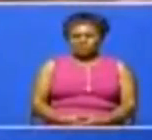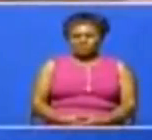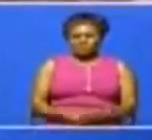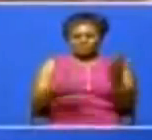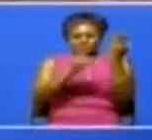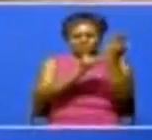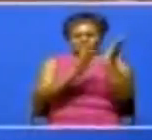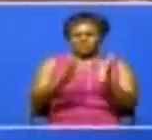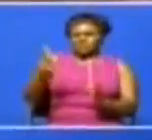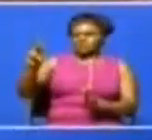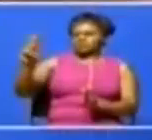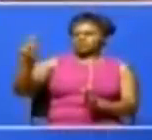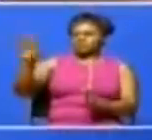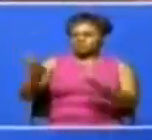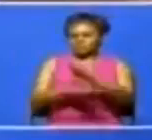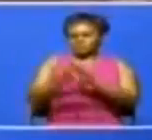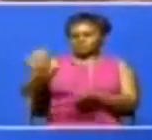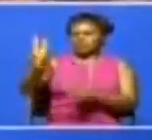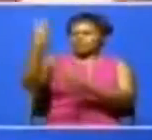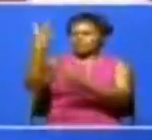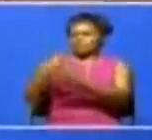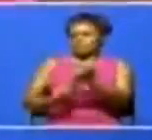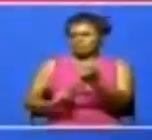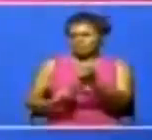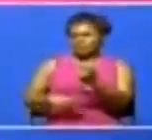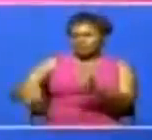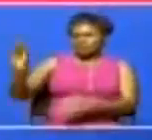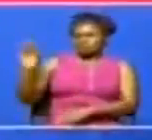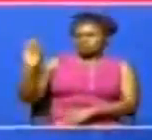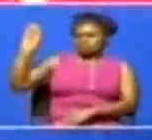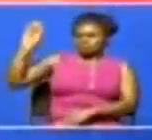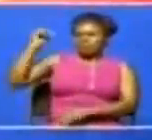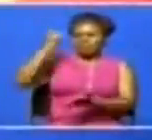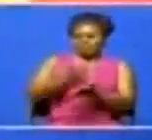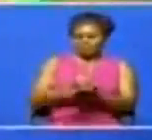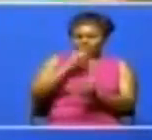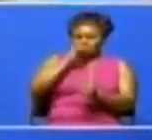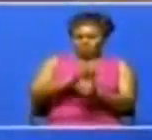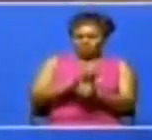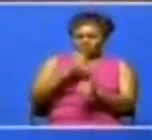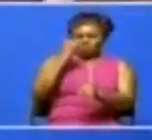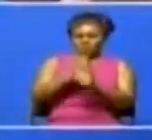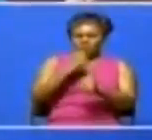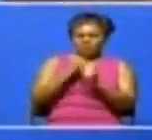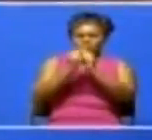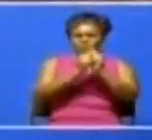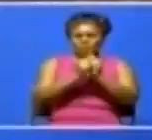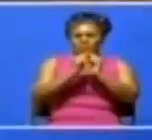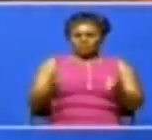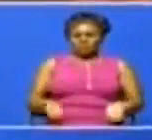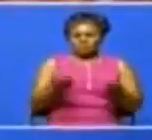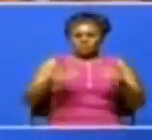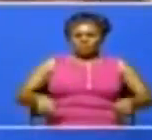Dr. Kuti and his deputy governor Ibrahim Abdi Issa took oath of office and pledged to work together to improve the lives of the people of